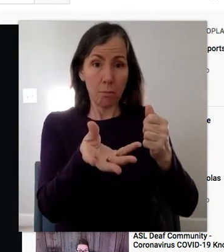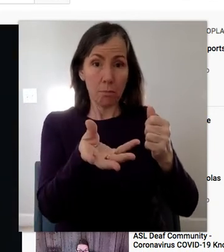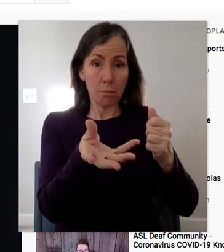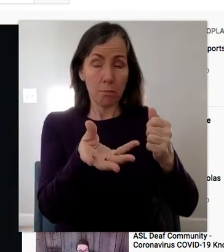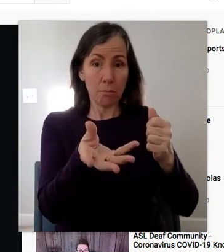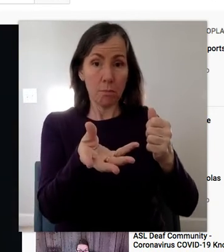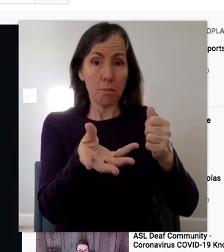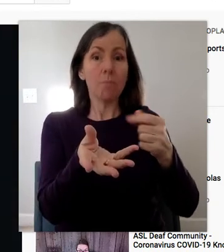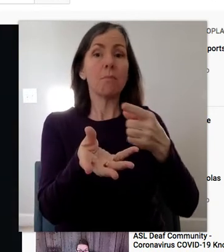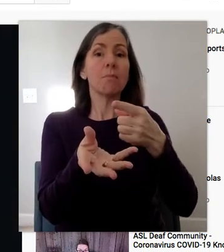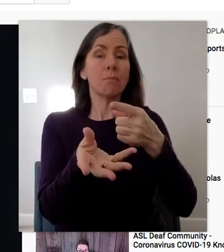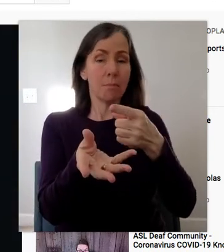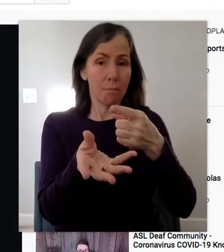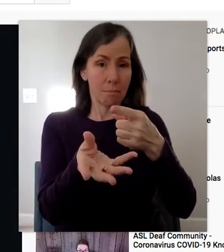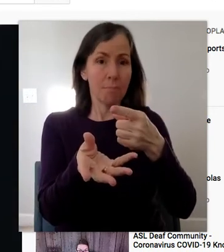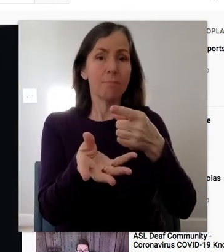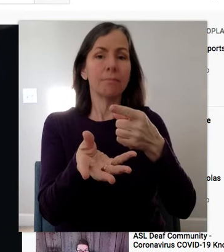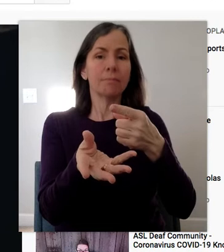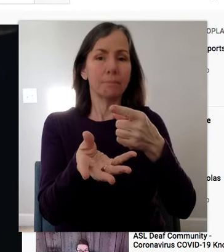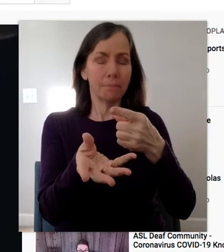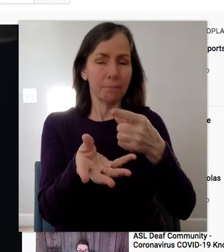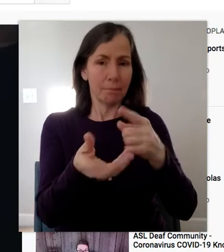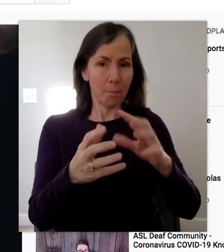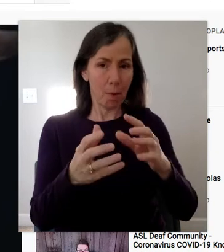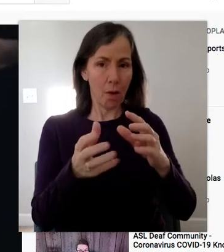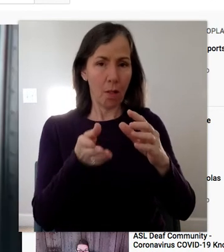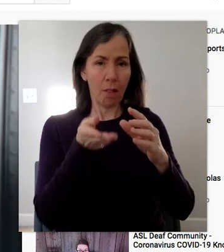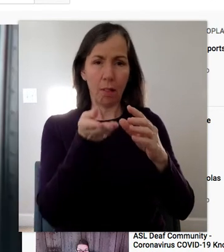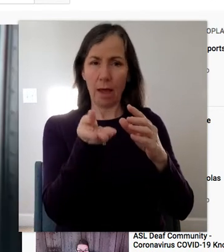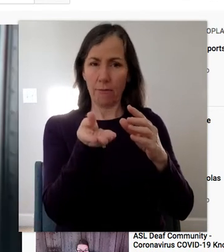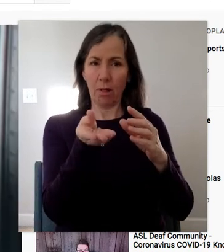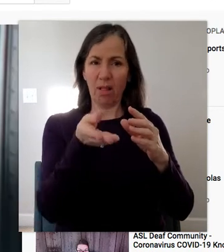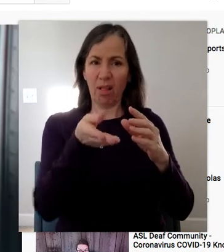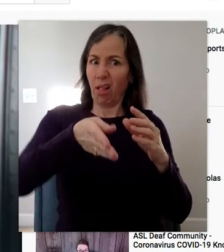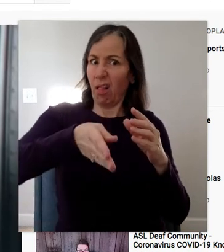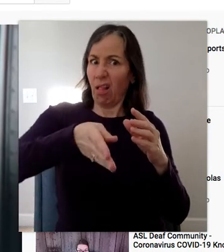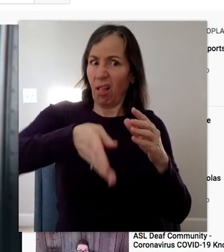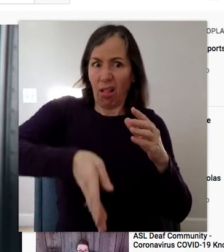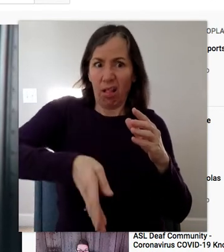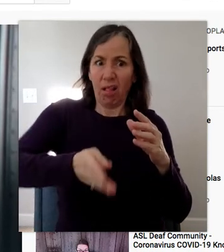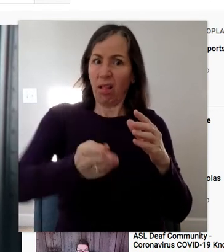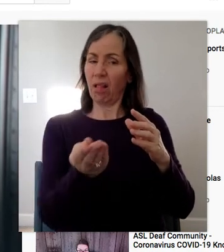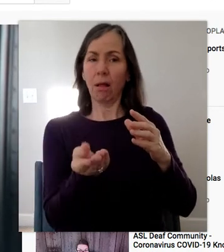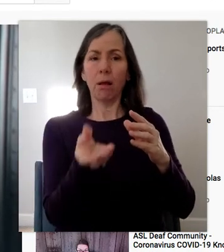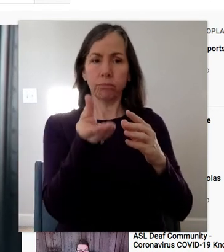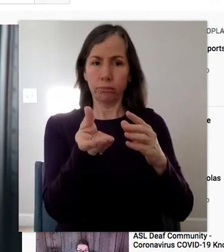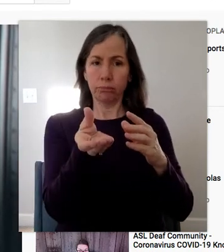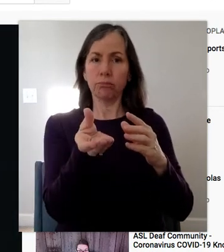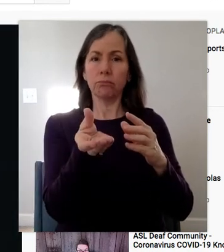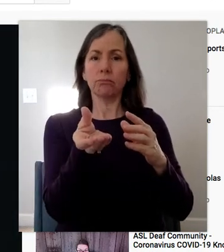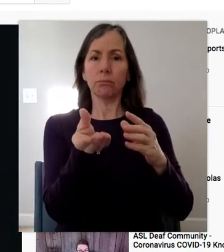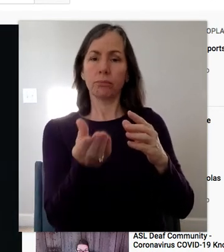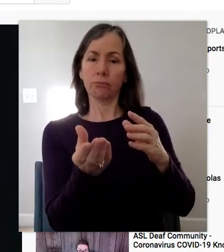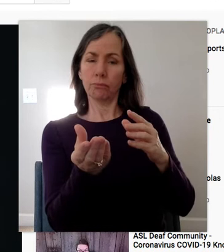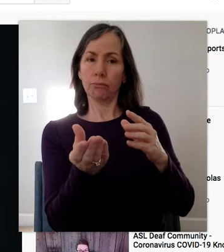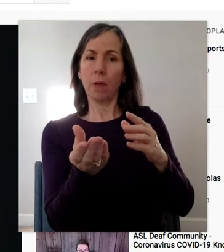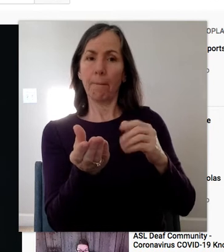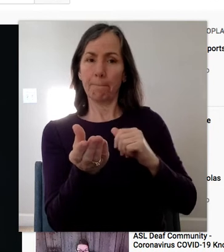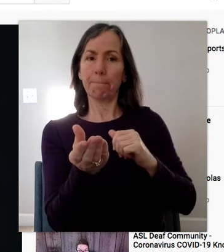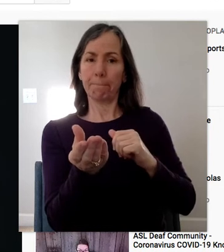In the ideal drop, the ball has to stay level, or with the nose or the front of the ball slightly up.